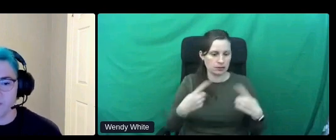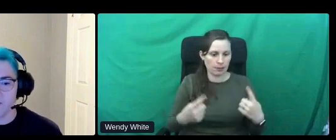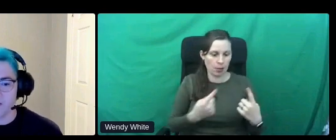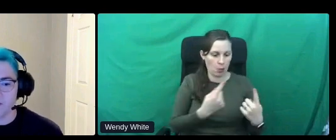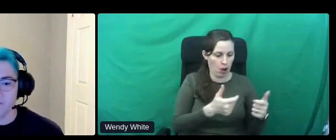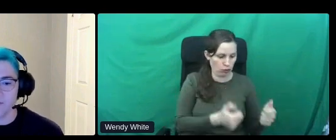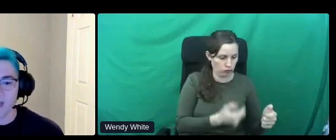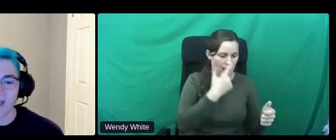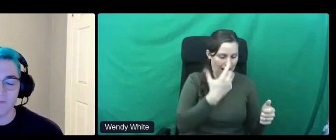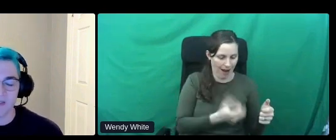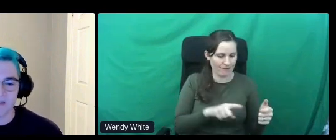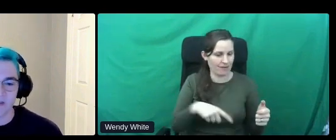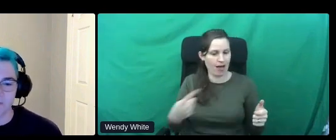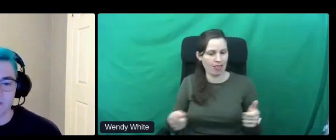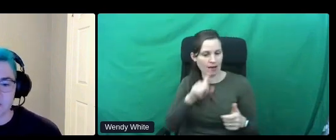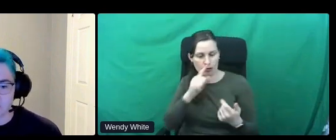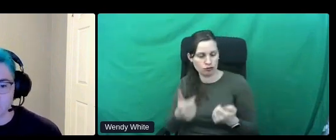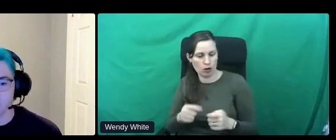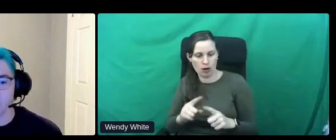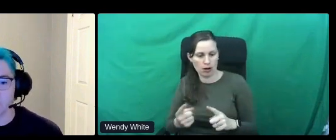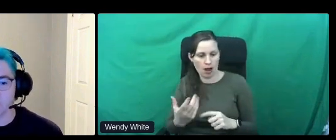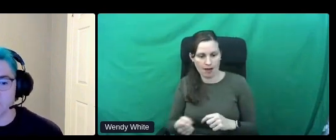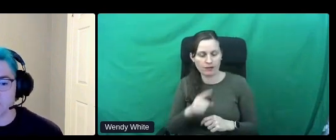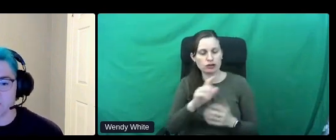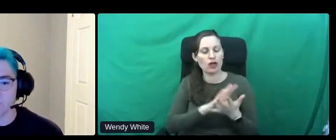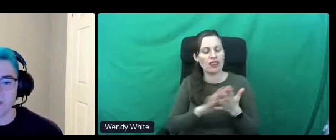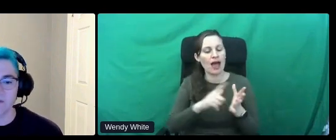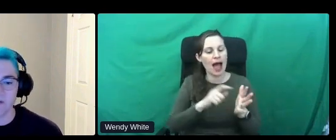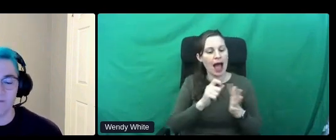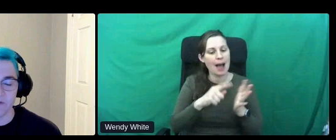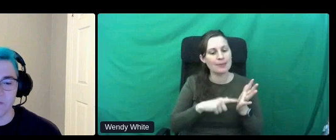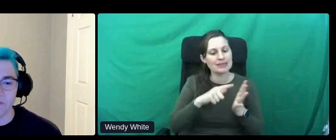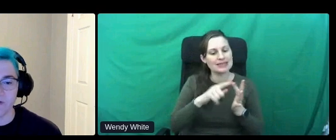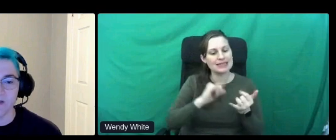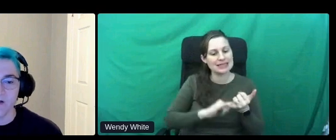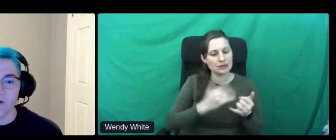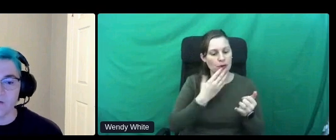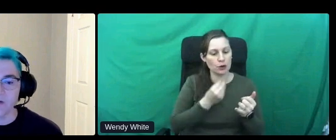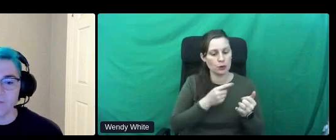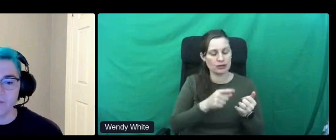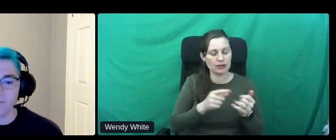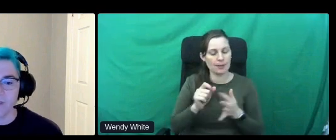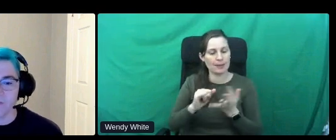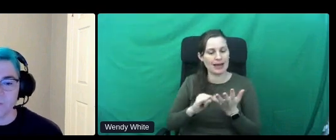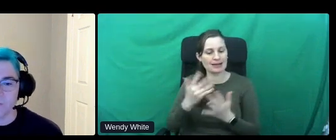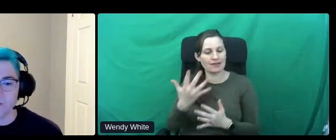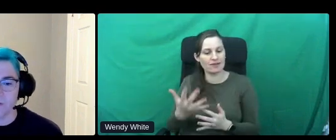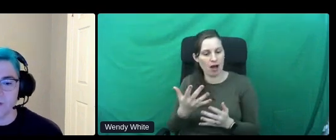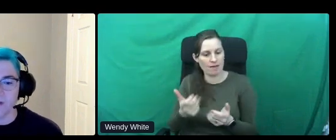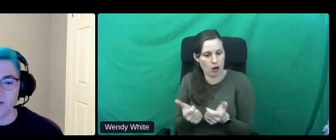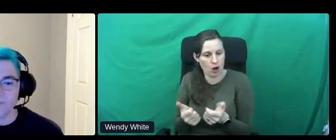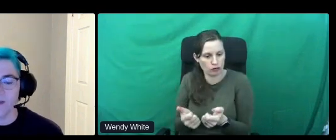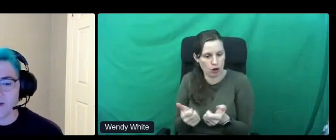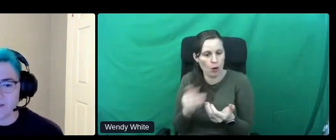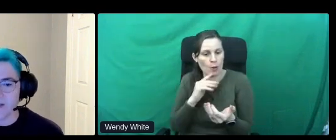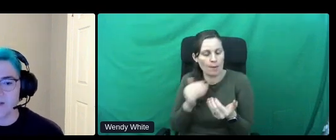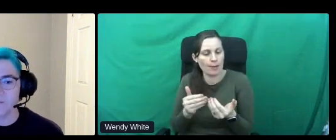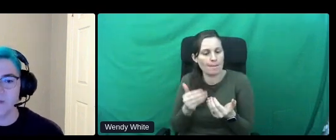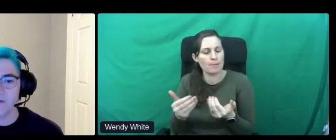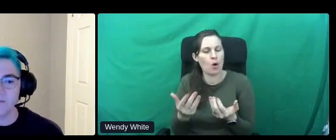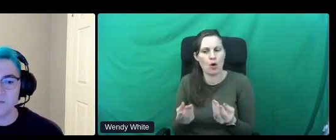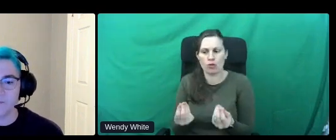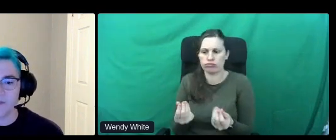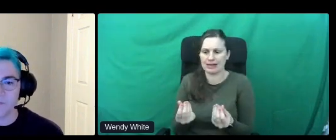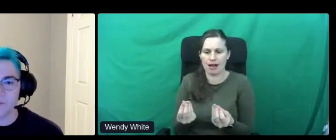controller. So the haptics that you receive when you're using the PS5 controller are going to be much more